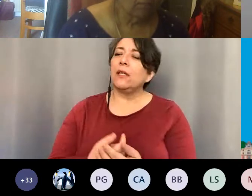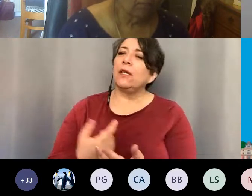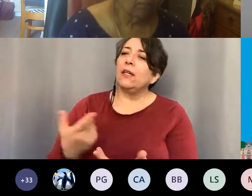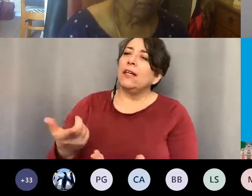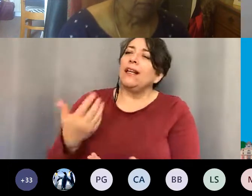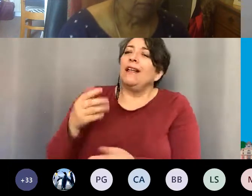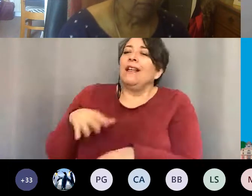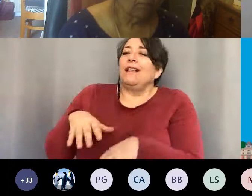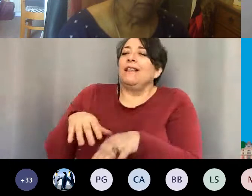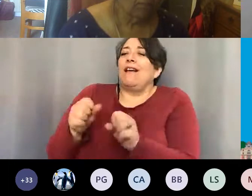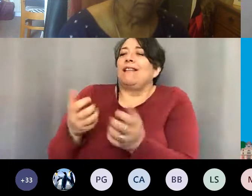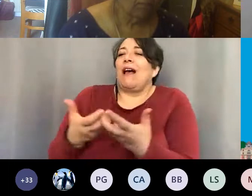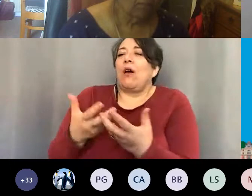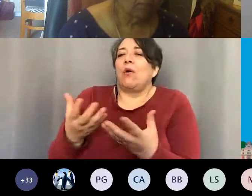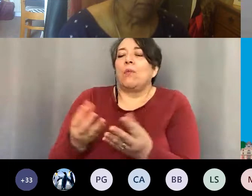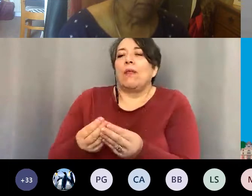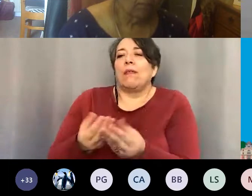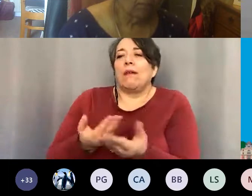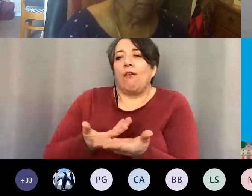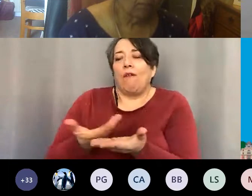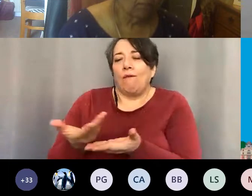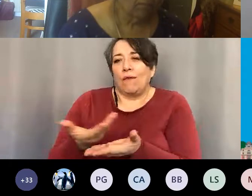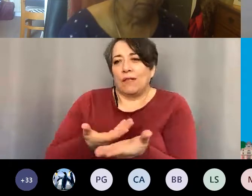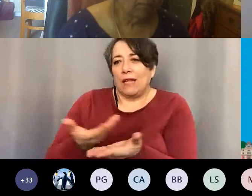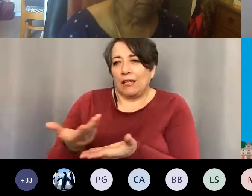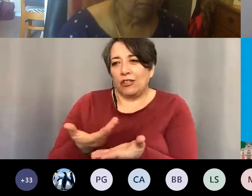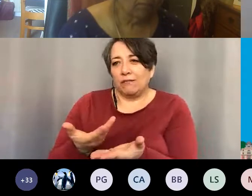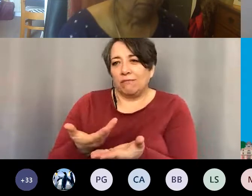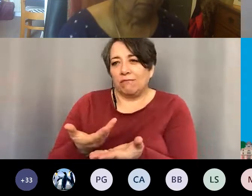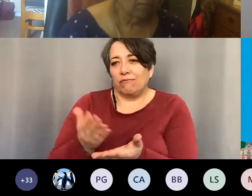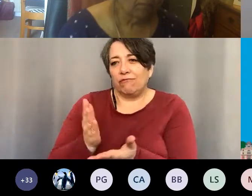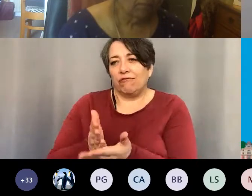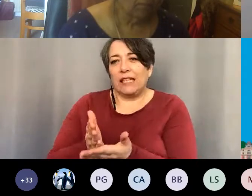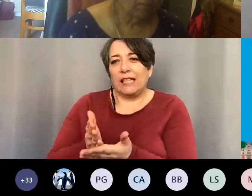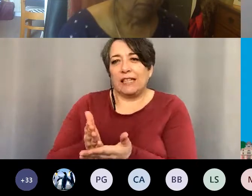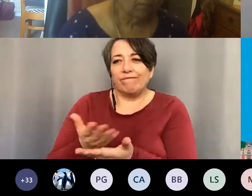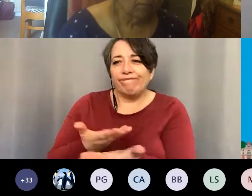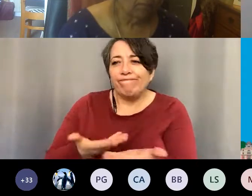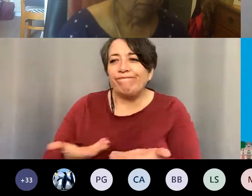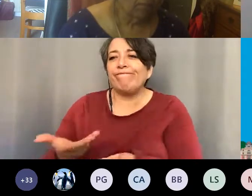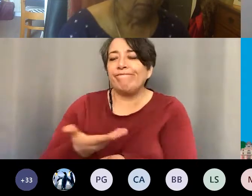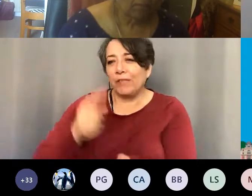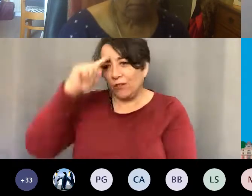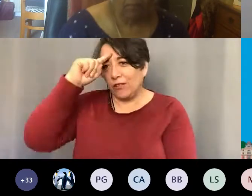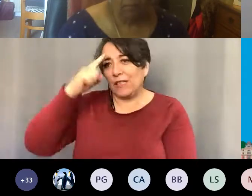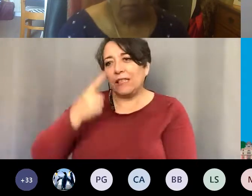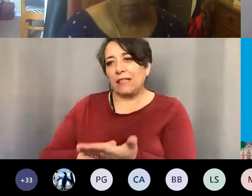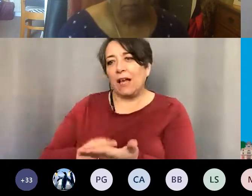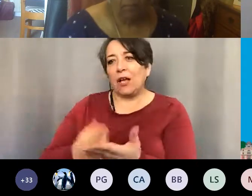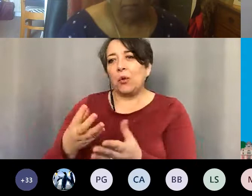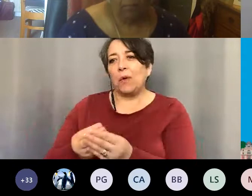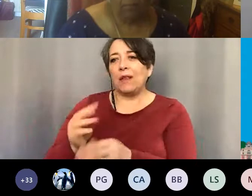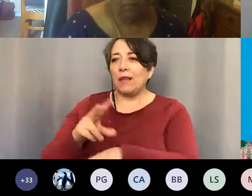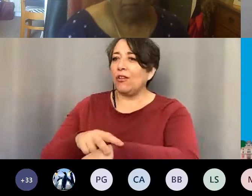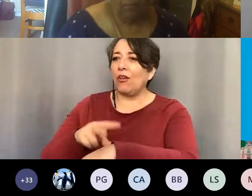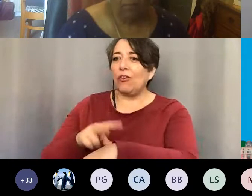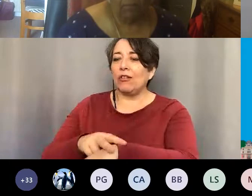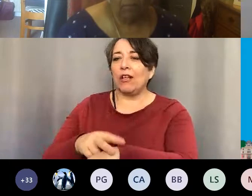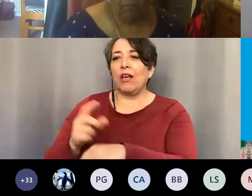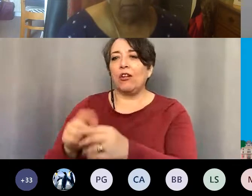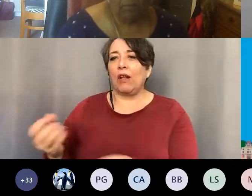follow-up pathway, and that really would be a shared conversation and a shared decision. It wouldn't happen to patients. It would be a